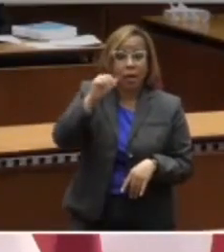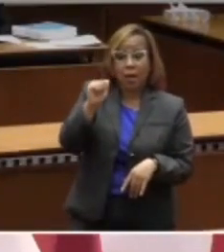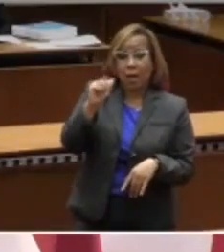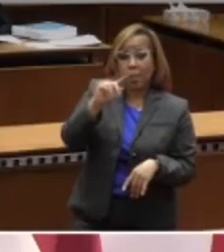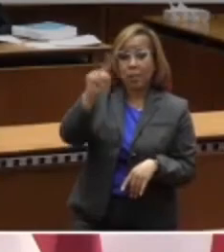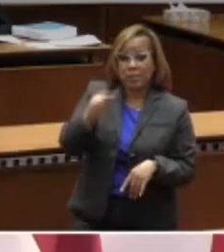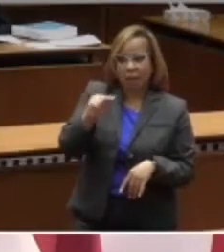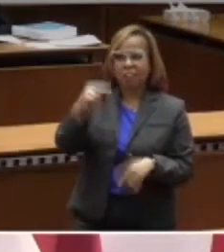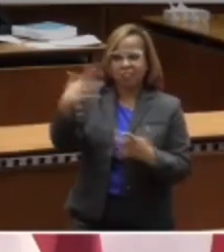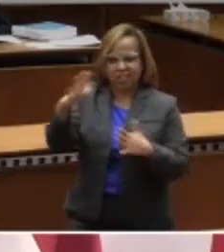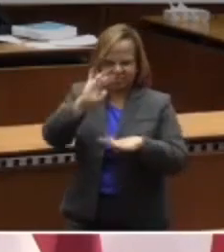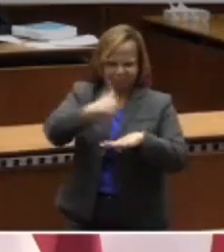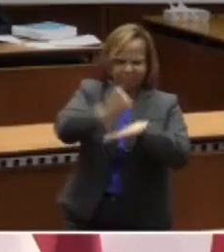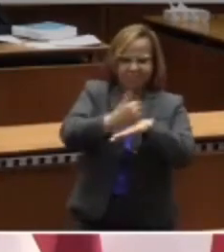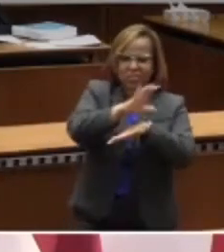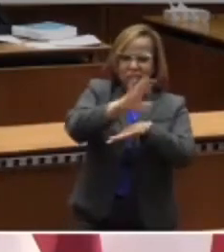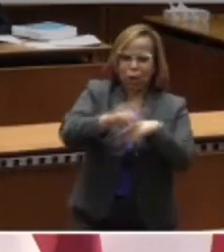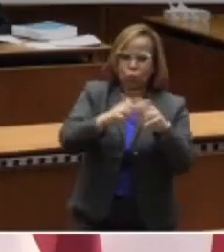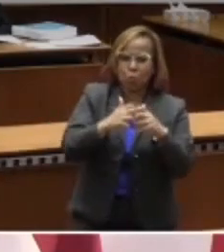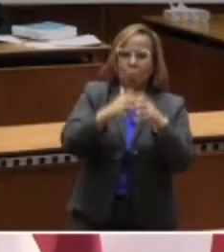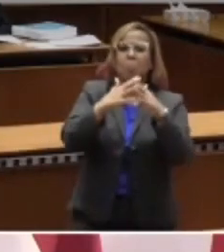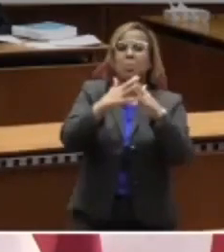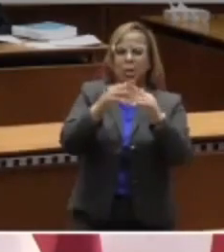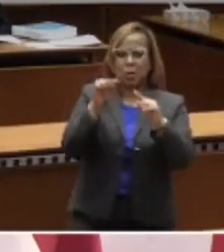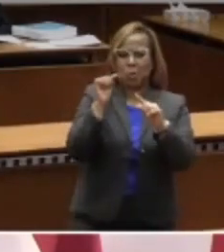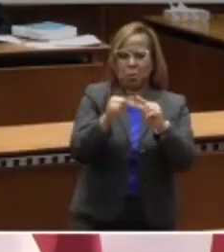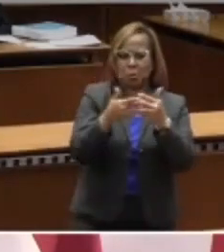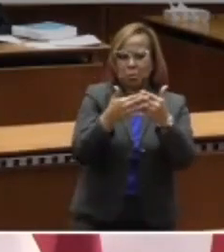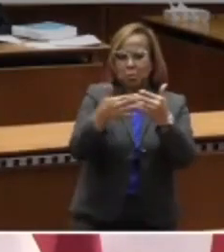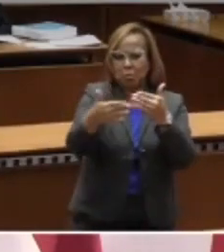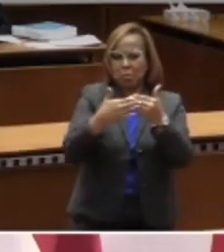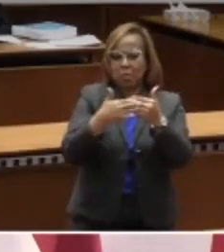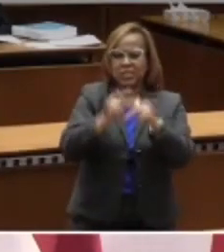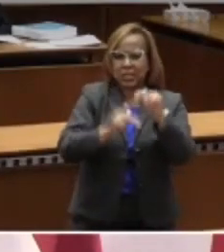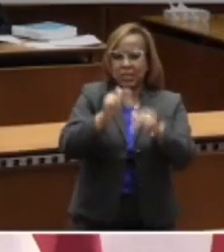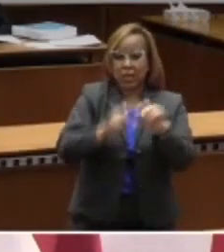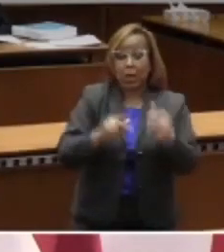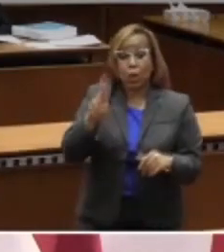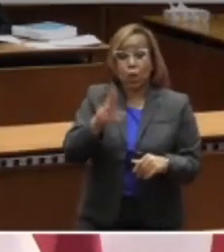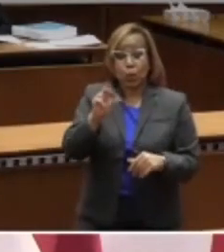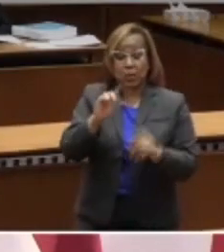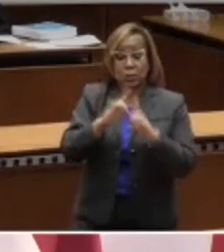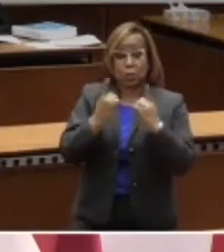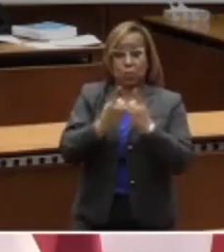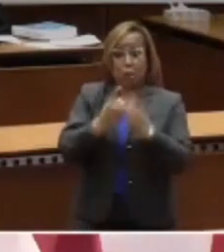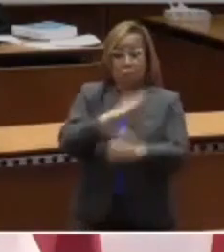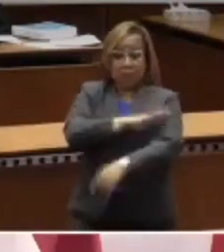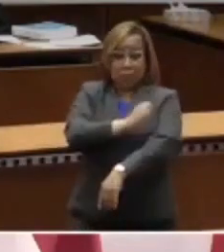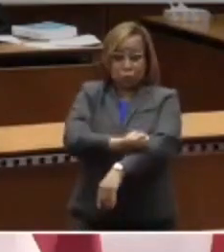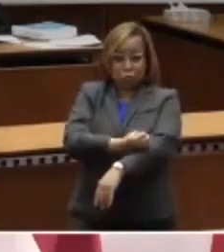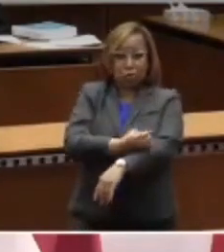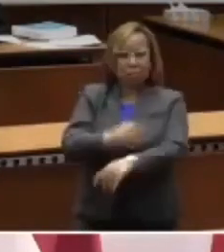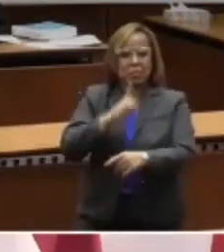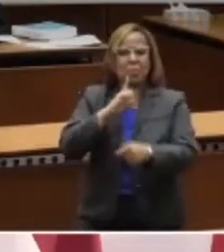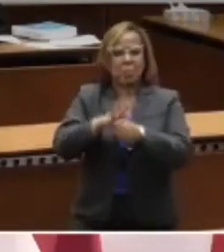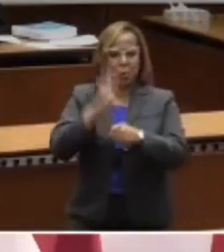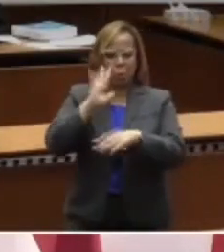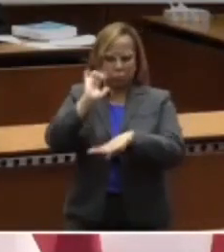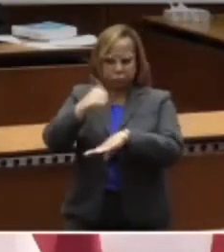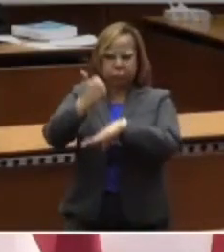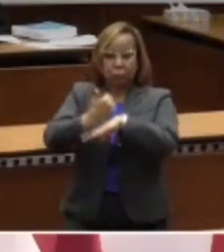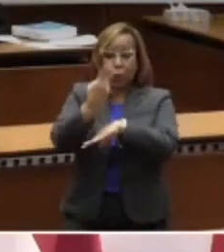coming to Chicago to build multiple last mile facilities. The US Department of Energy committed to situating